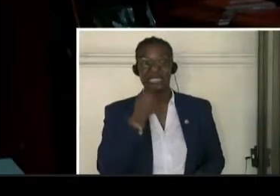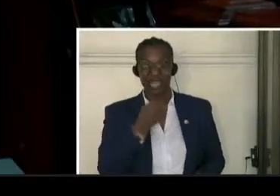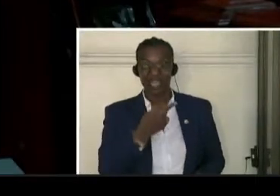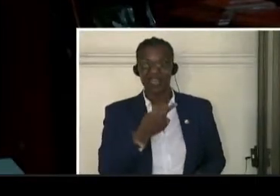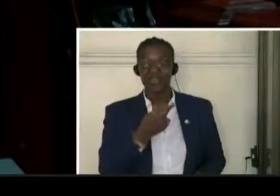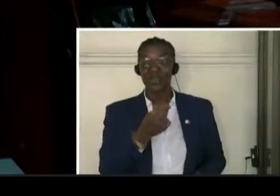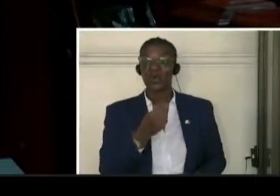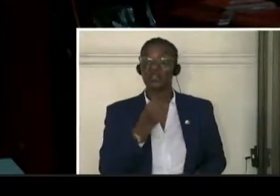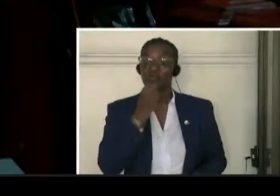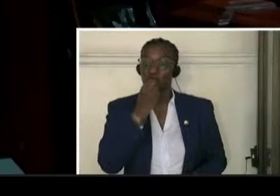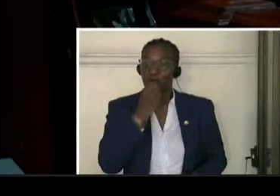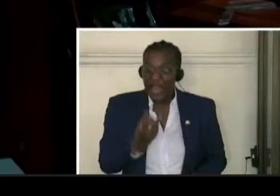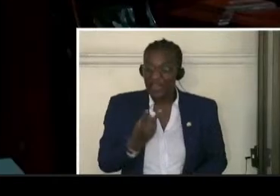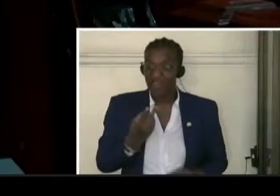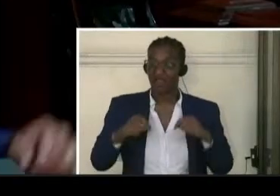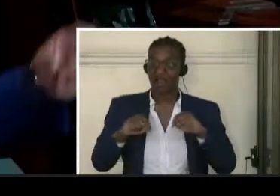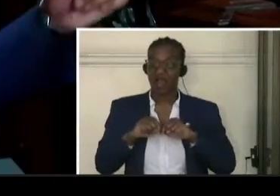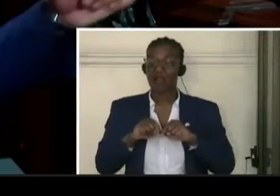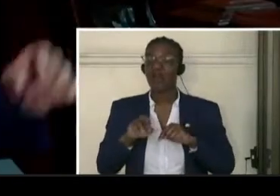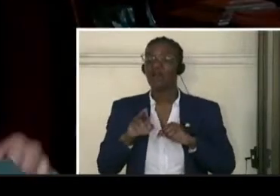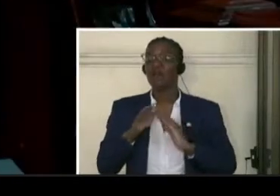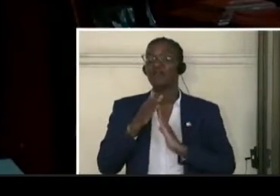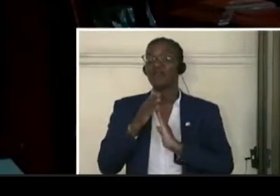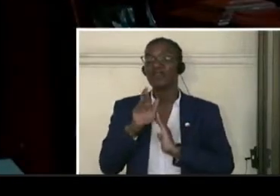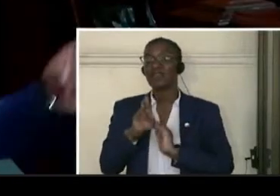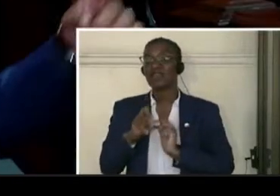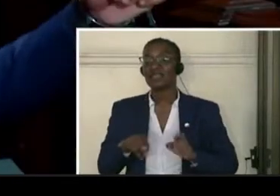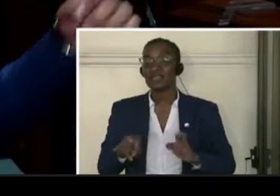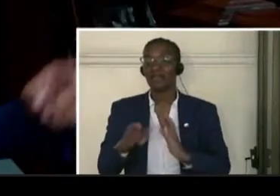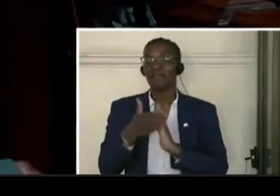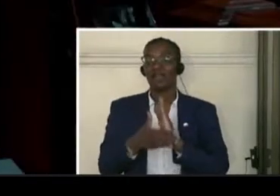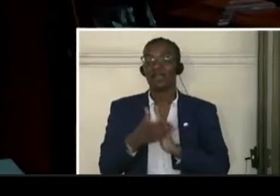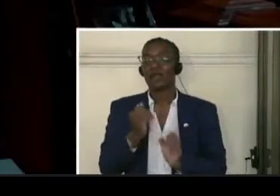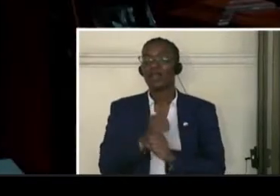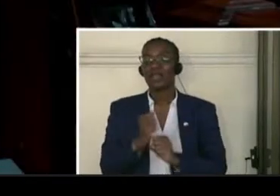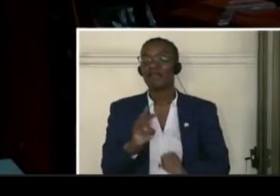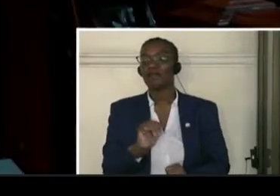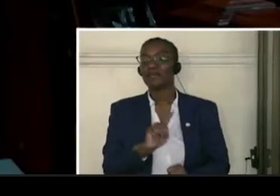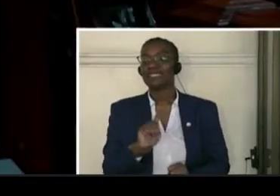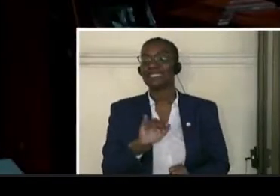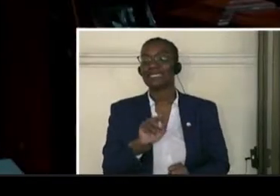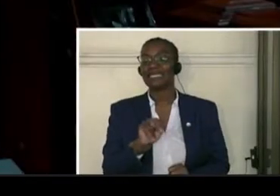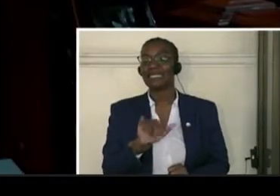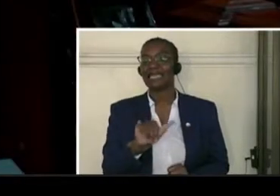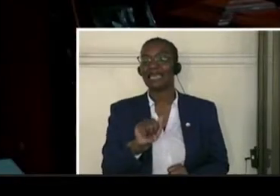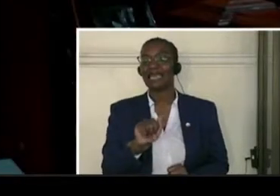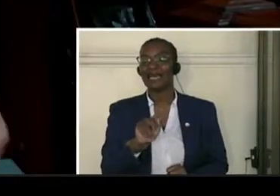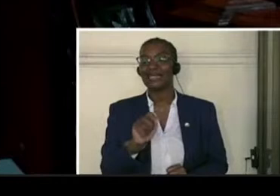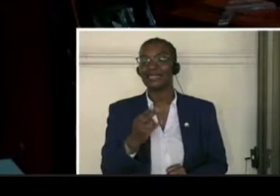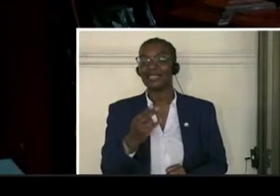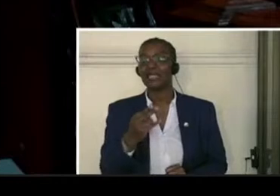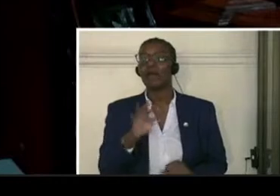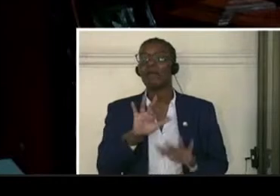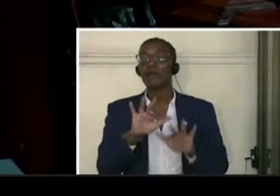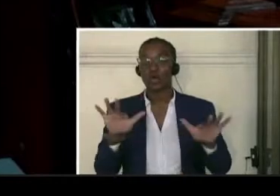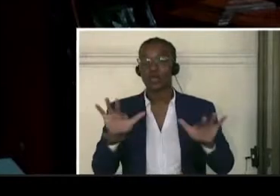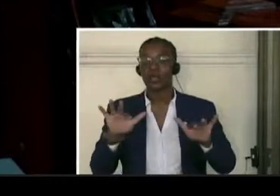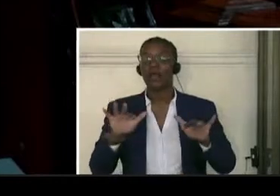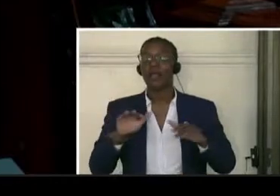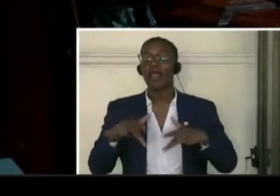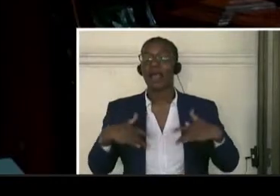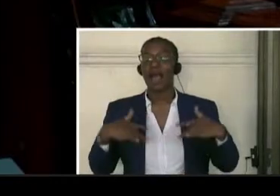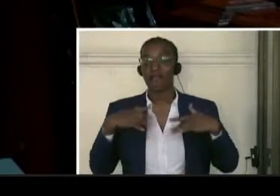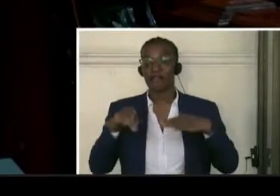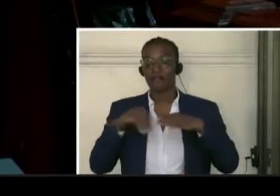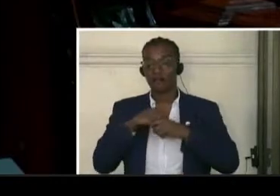we are talking about people that are in Reserva Hills. We are not talking about people in Mzinyathi and Amaut, because to you, life evolves only where you are living.